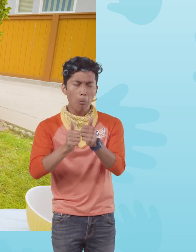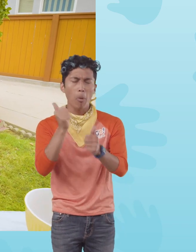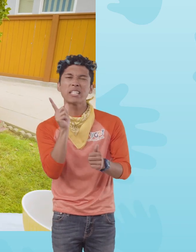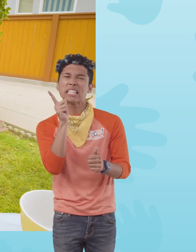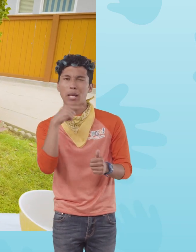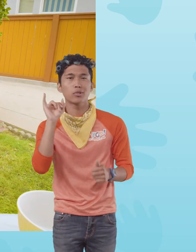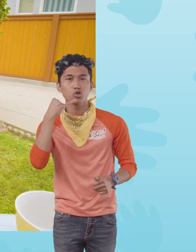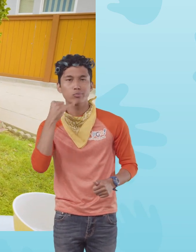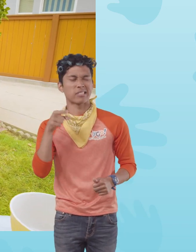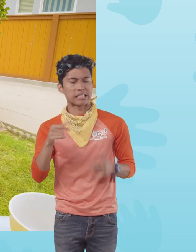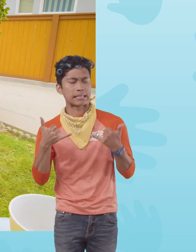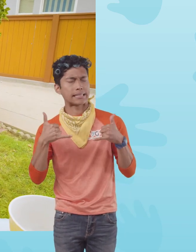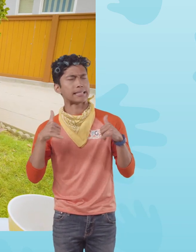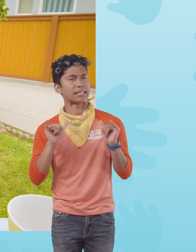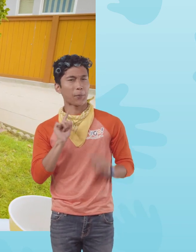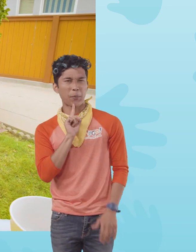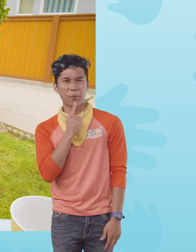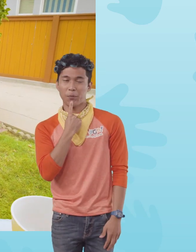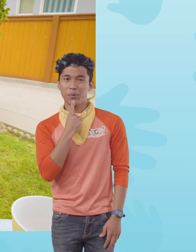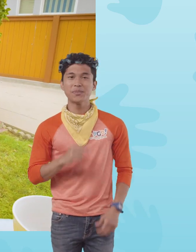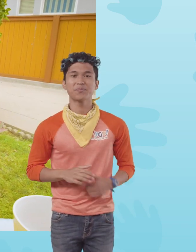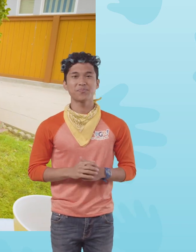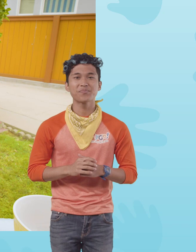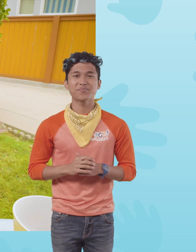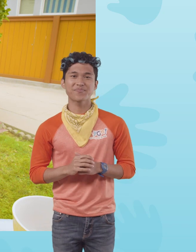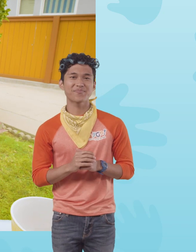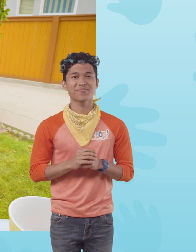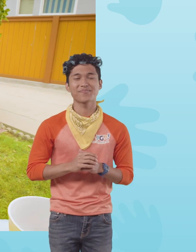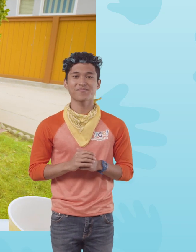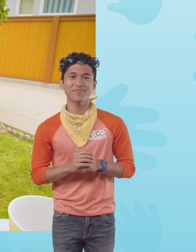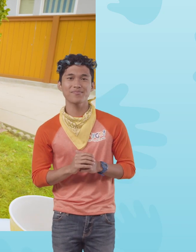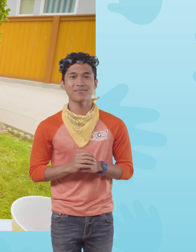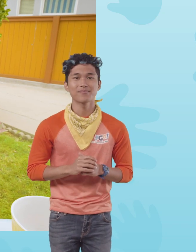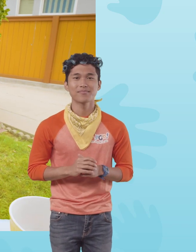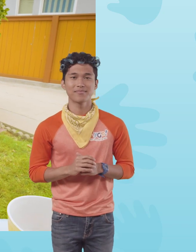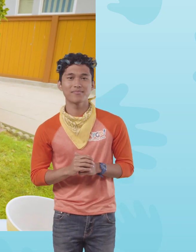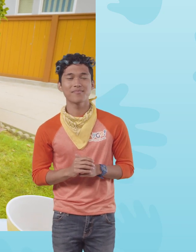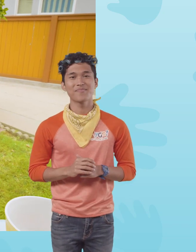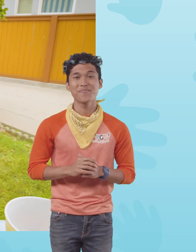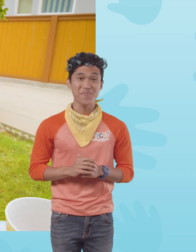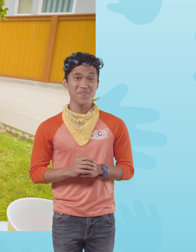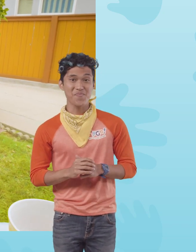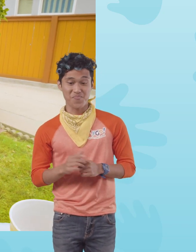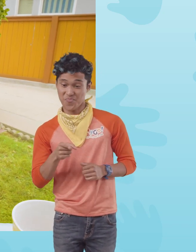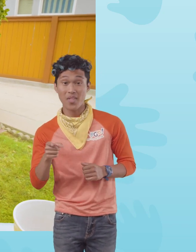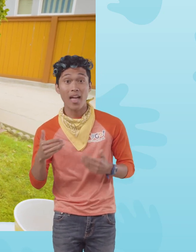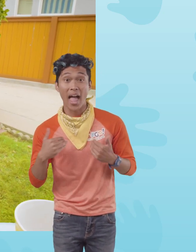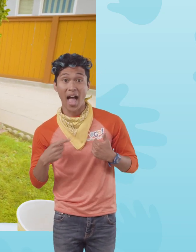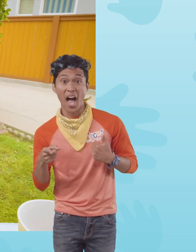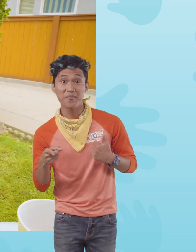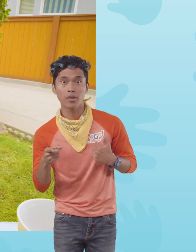juice, which would be really tart and sour. So what we have right